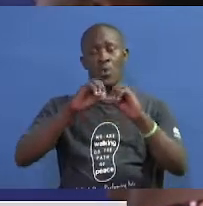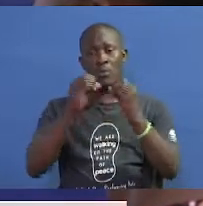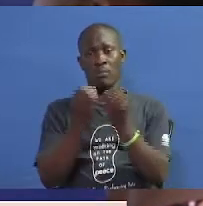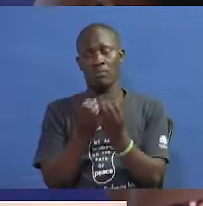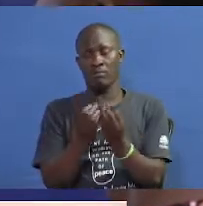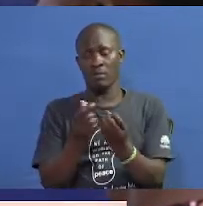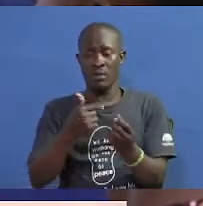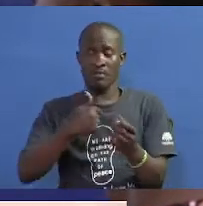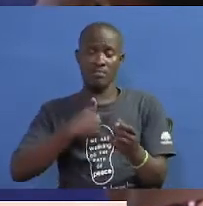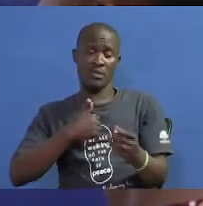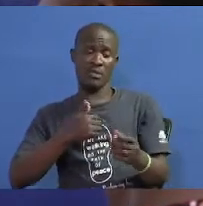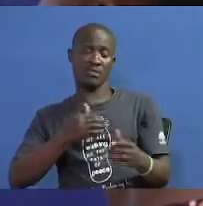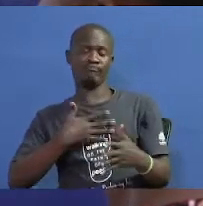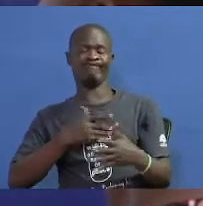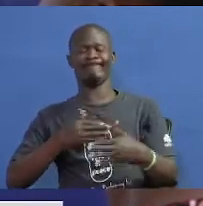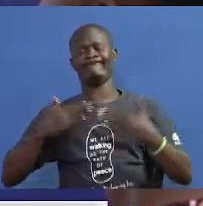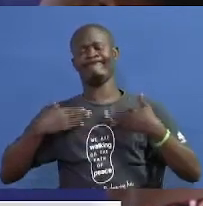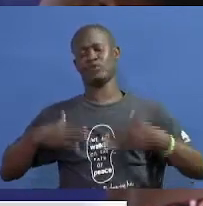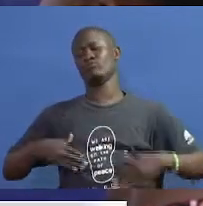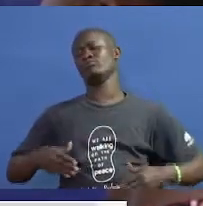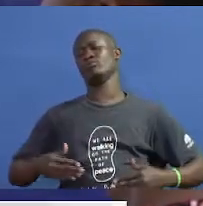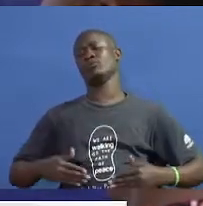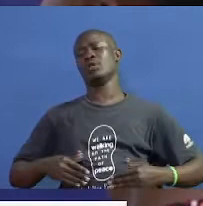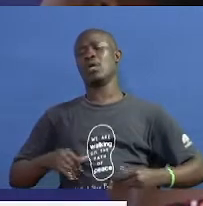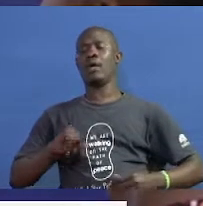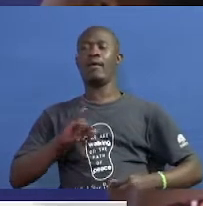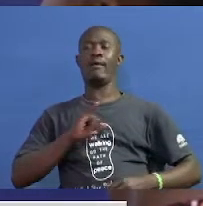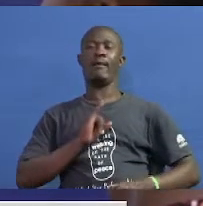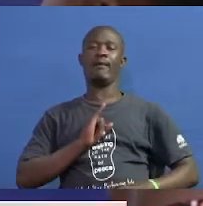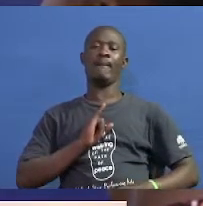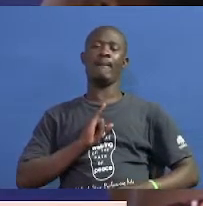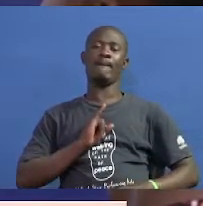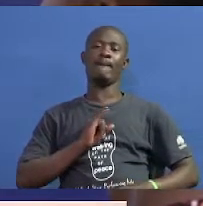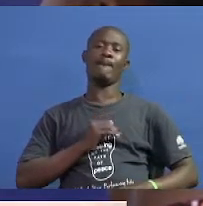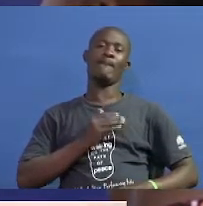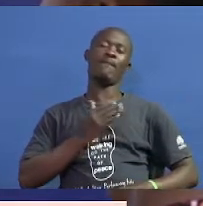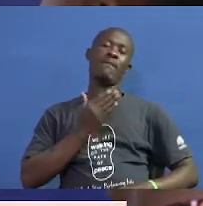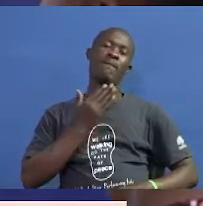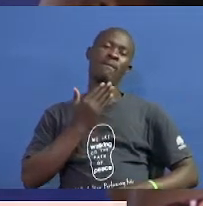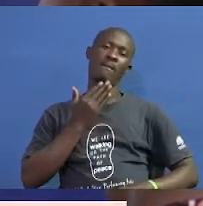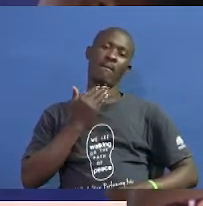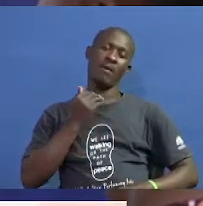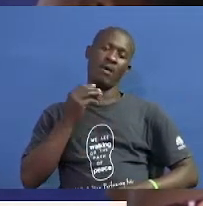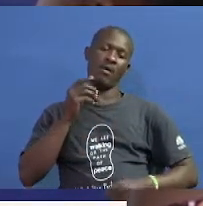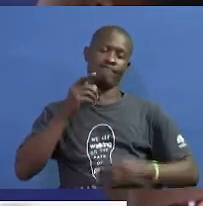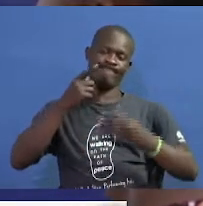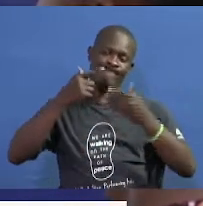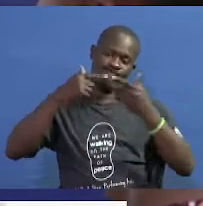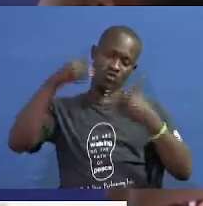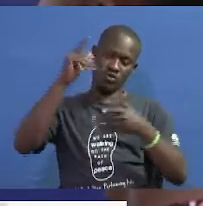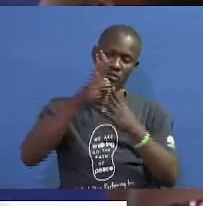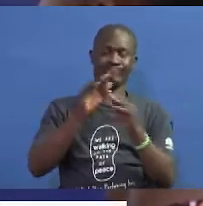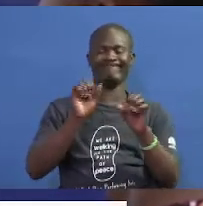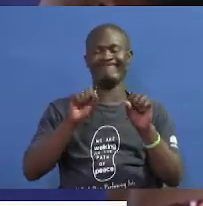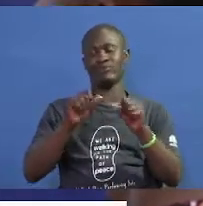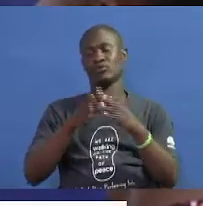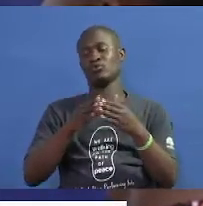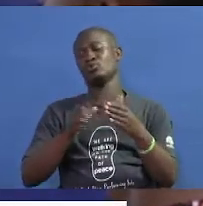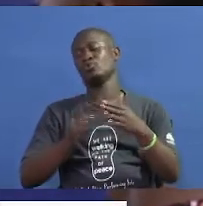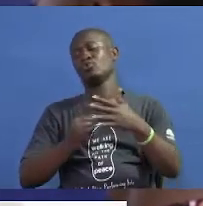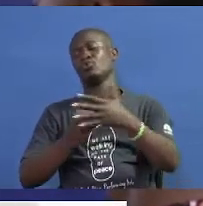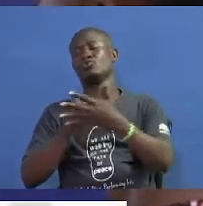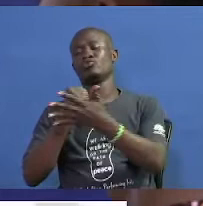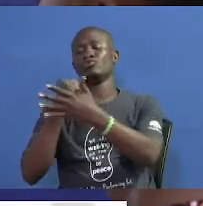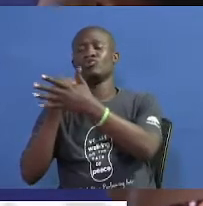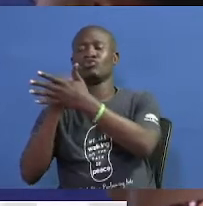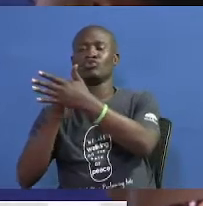just me as a human being and a physician, I want as much as possible to support